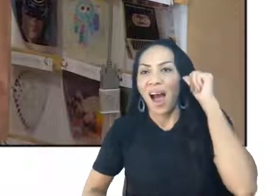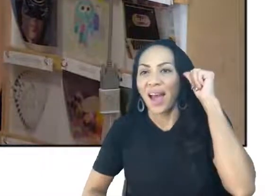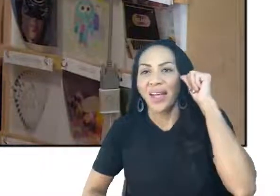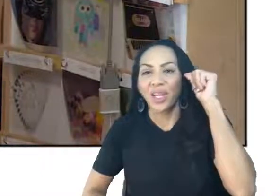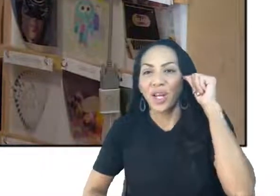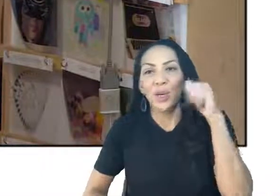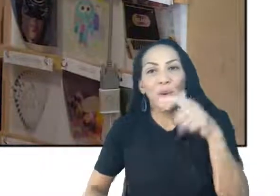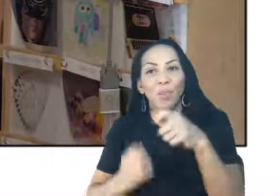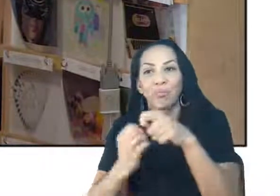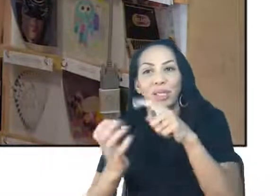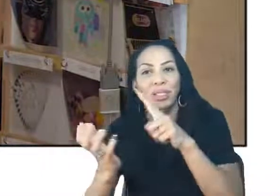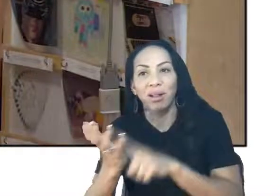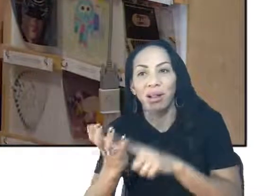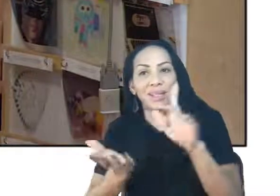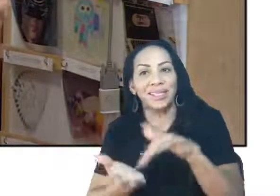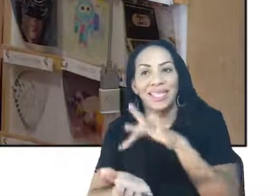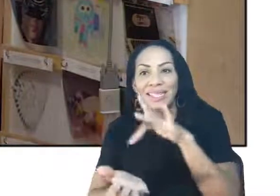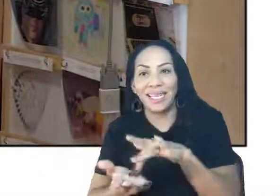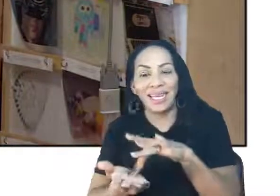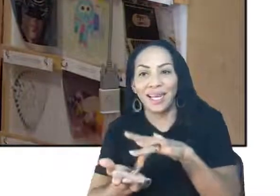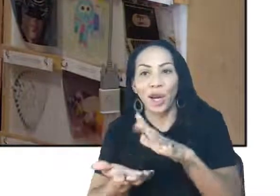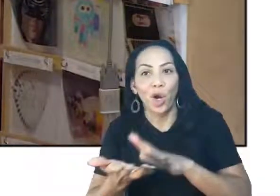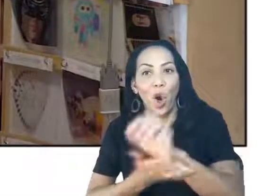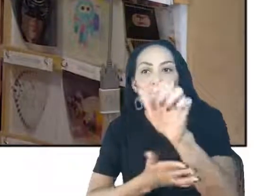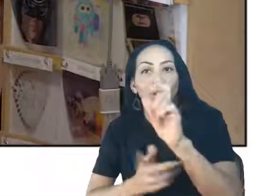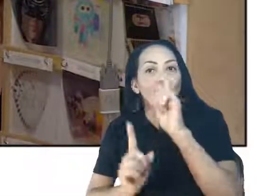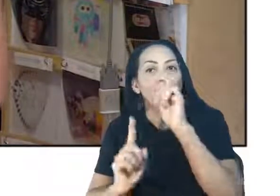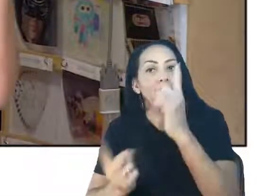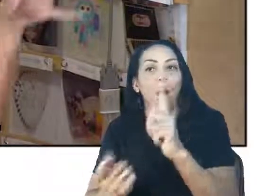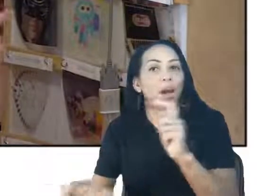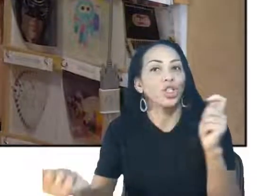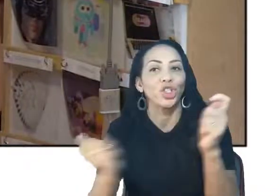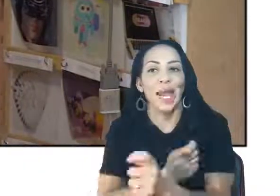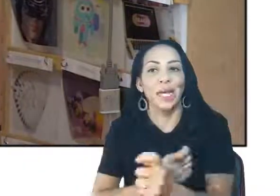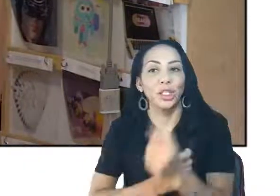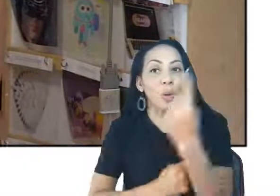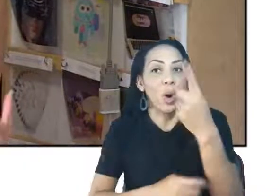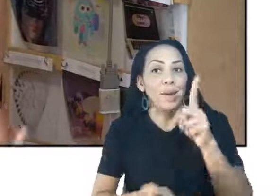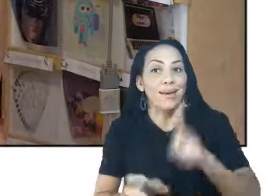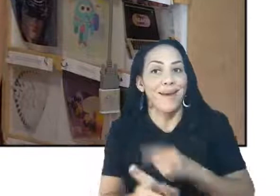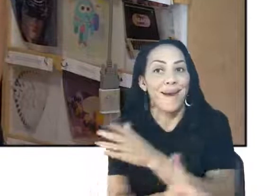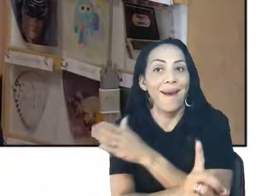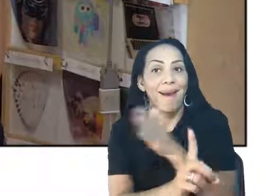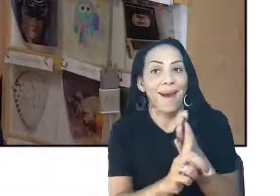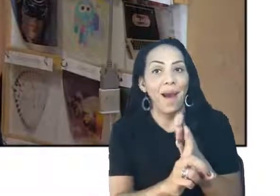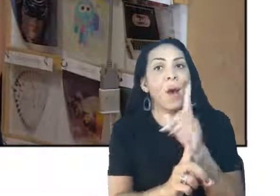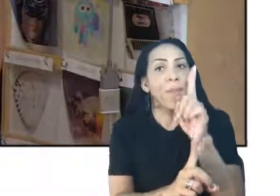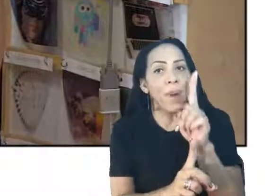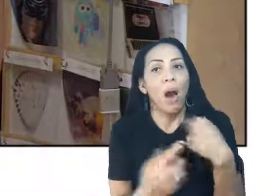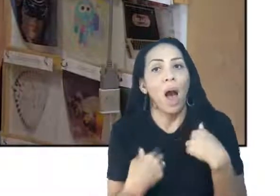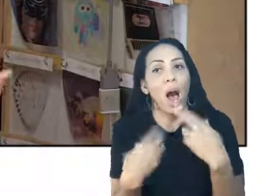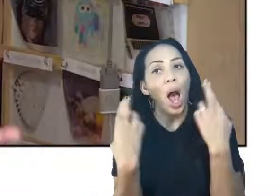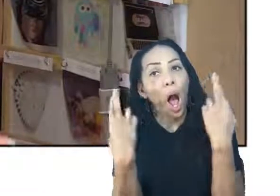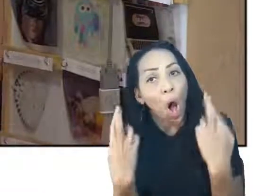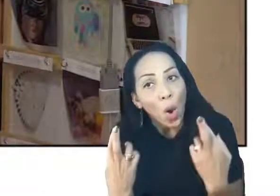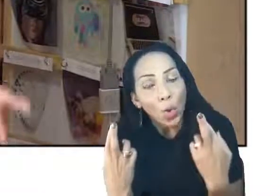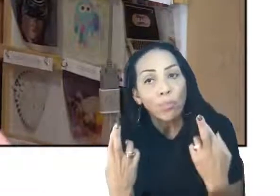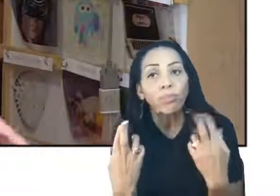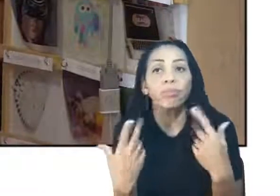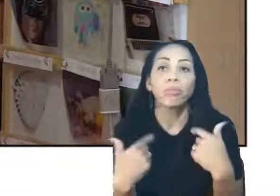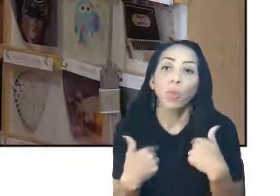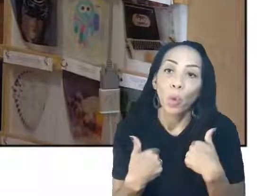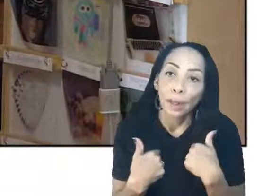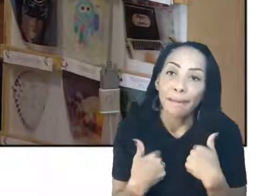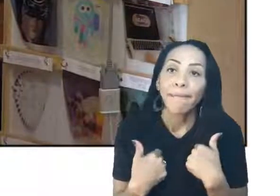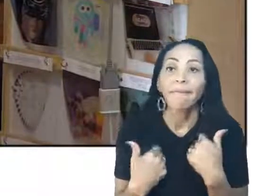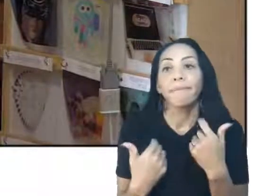hope we've made some ripples towards normalising rest and made a good case for rest and horizontality as ways to gather, but also